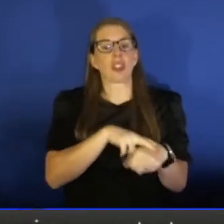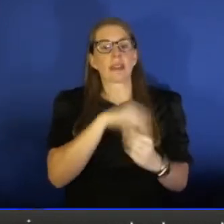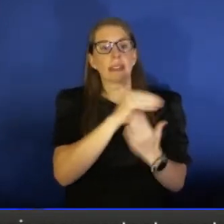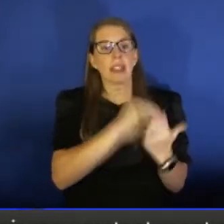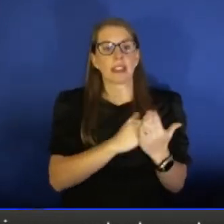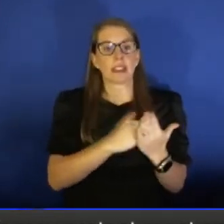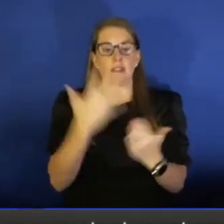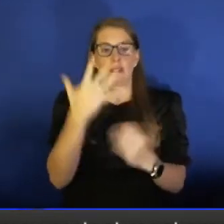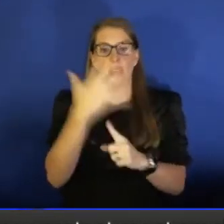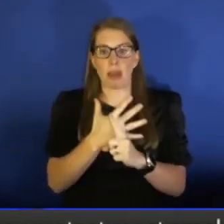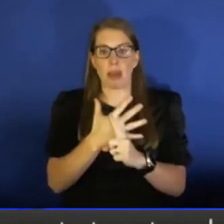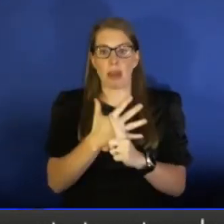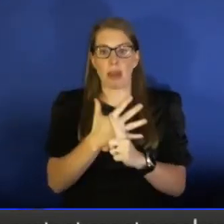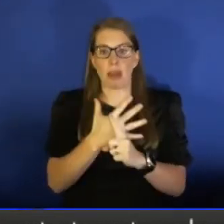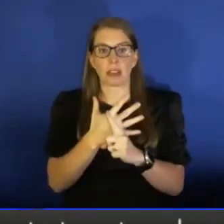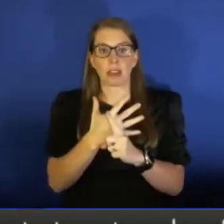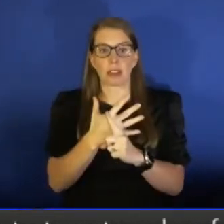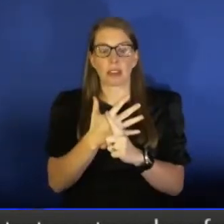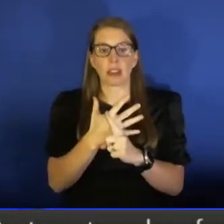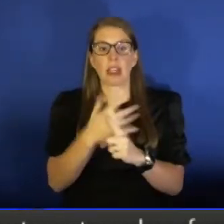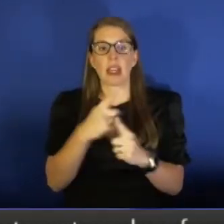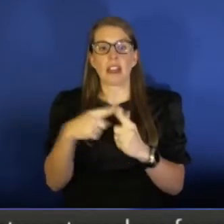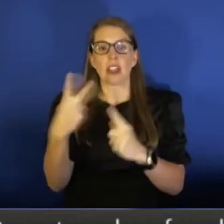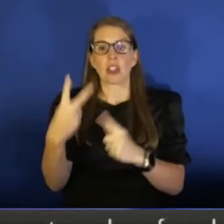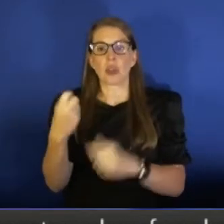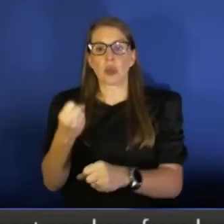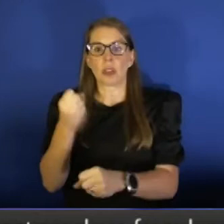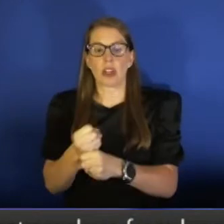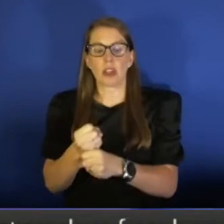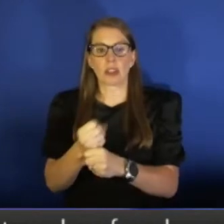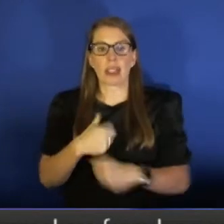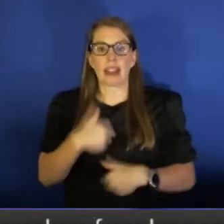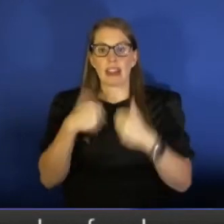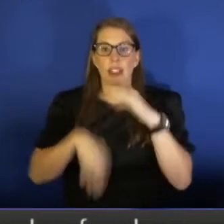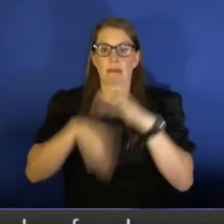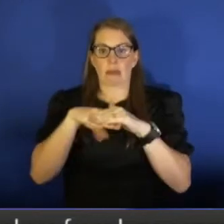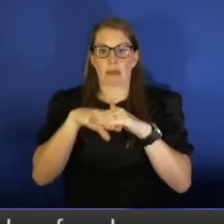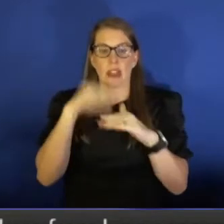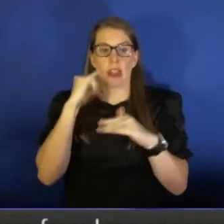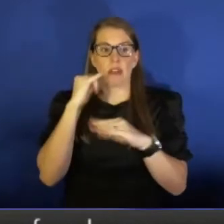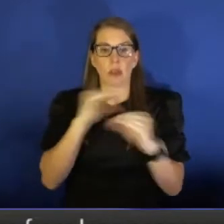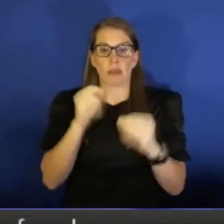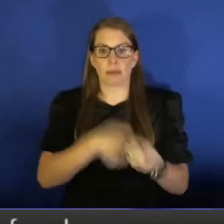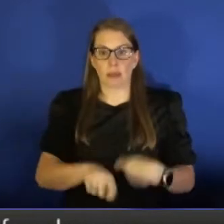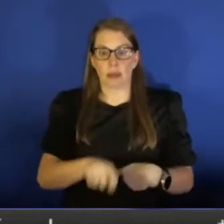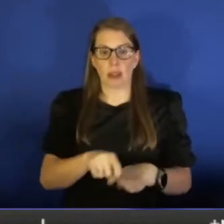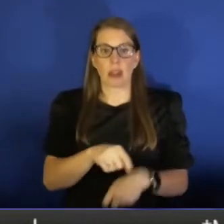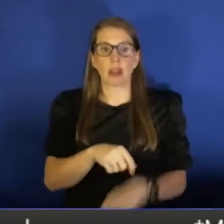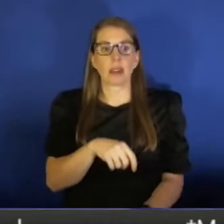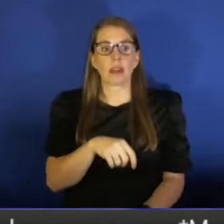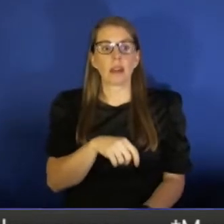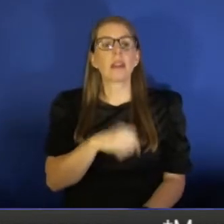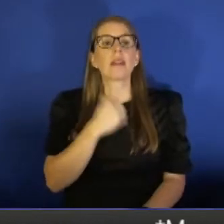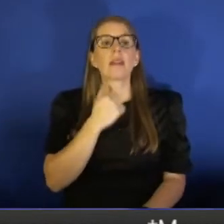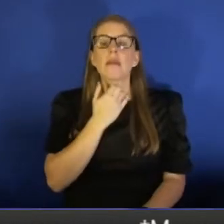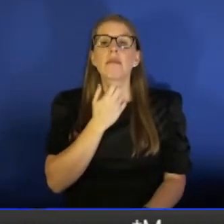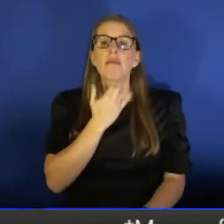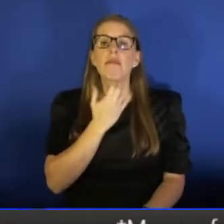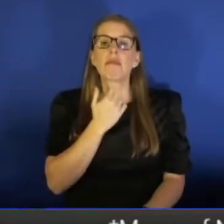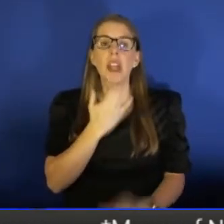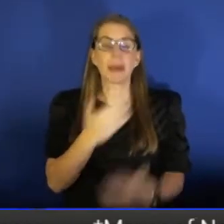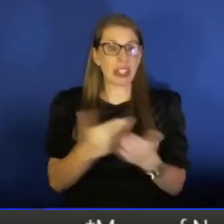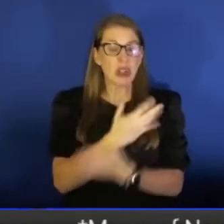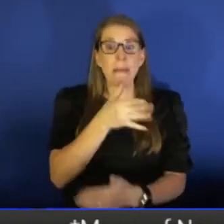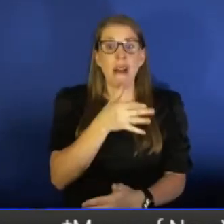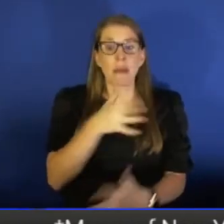without a transplant, and then transplanted at 11 months old. What was that like to hear the news that you're a new mom? Oh, it was devastating. I mean, we do have